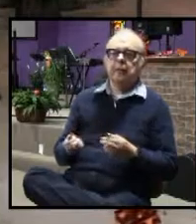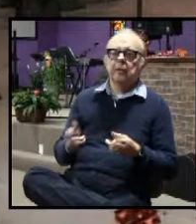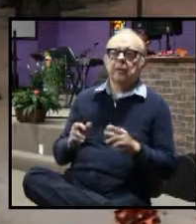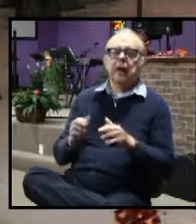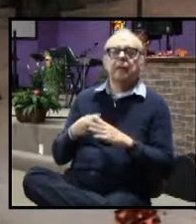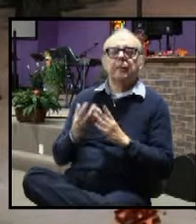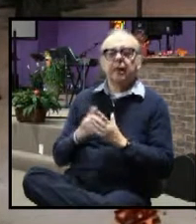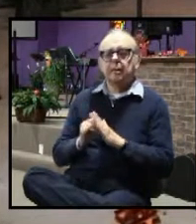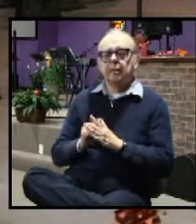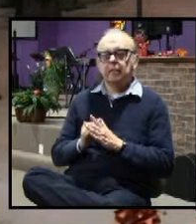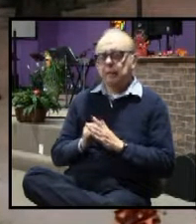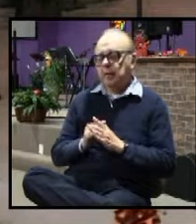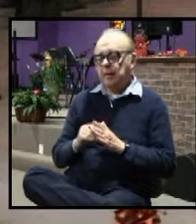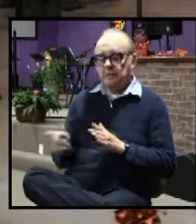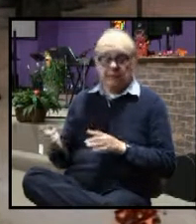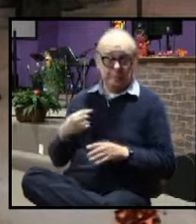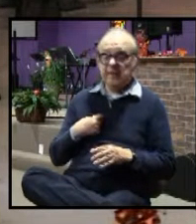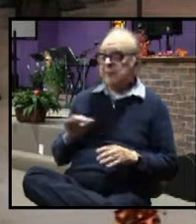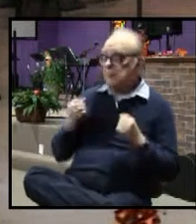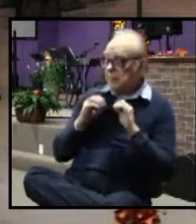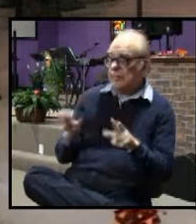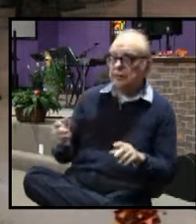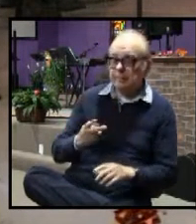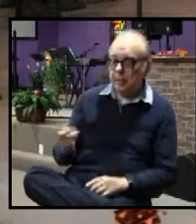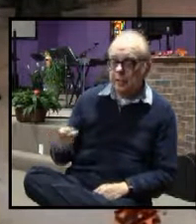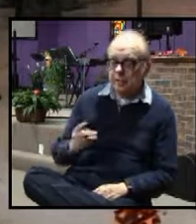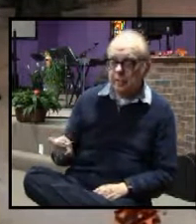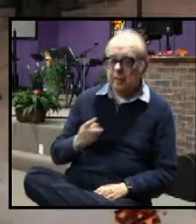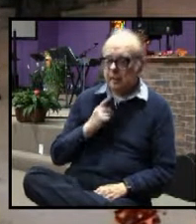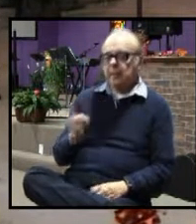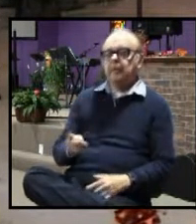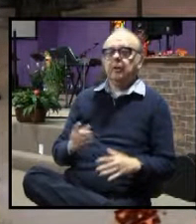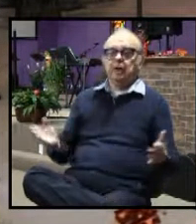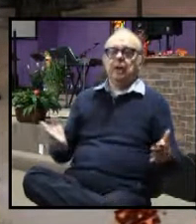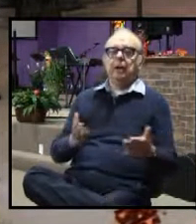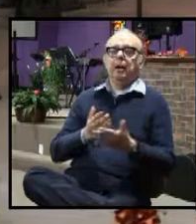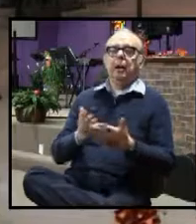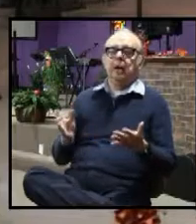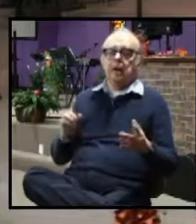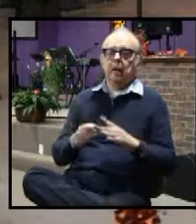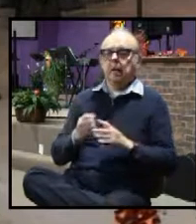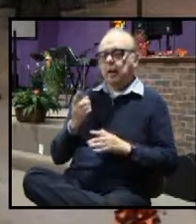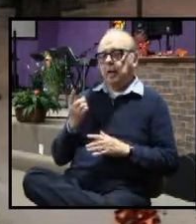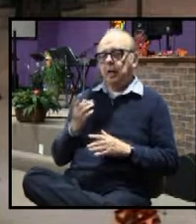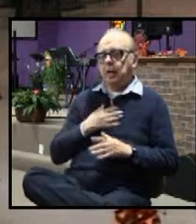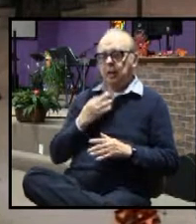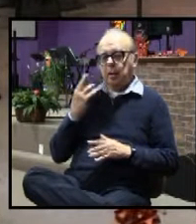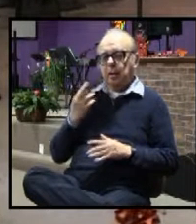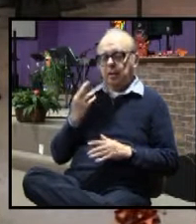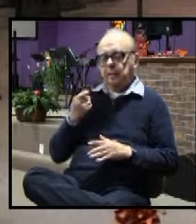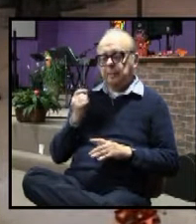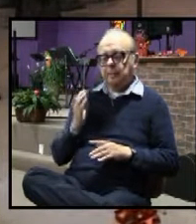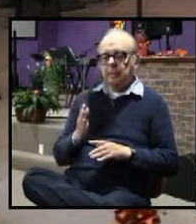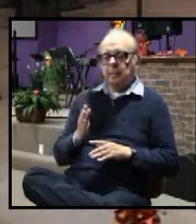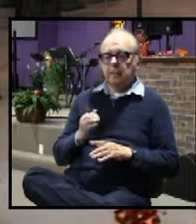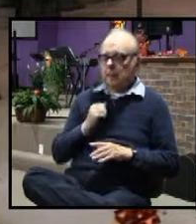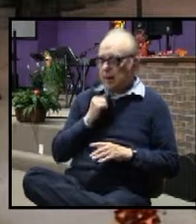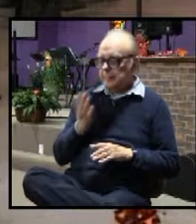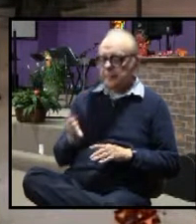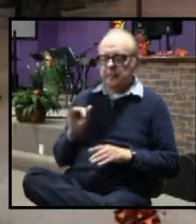some great results out of it. For them and for me, it was a blessing for both of us. Really, the biggest thing that is, I began to realize what my purpose was from